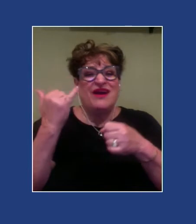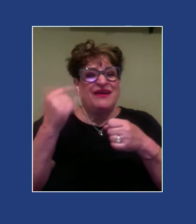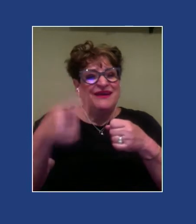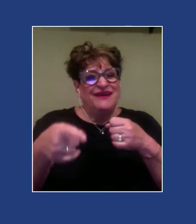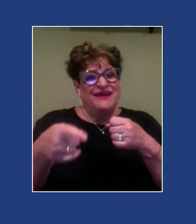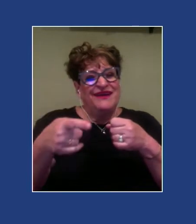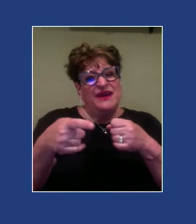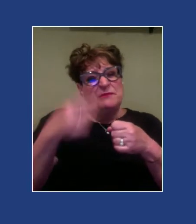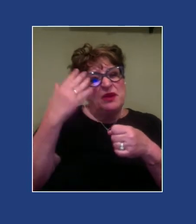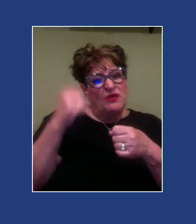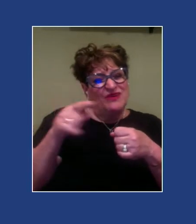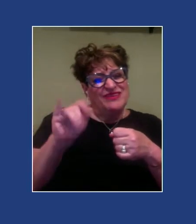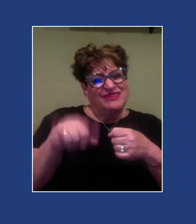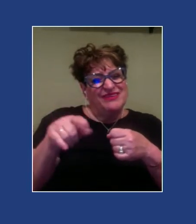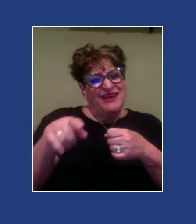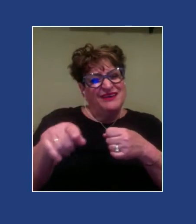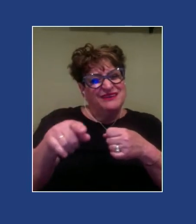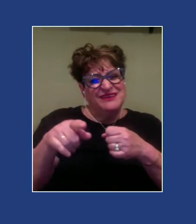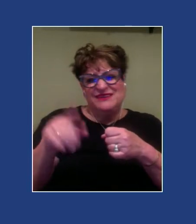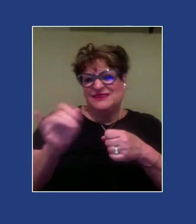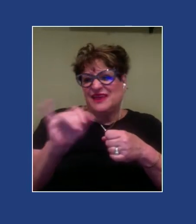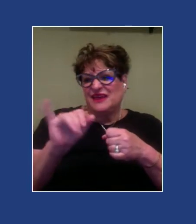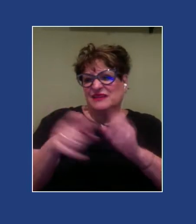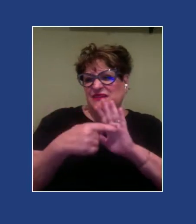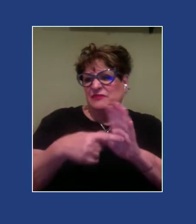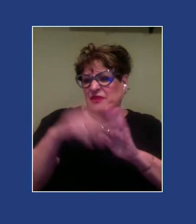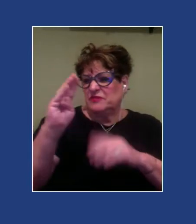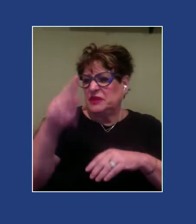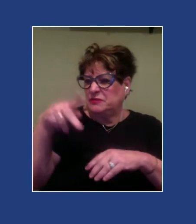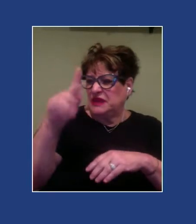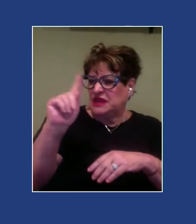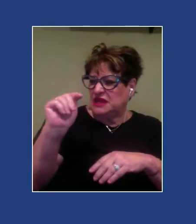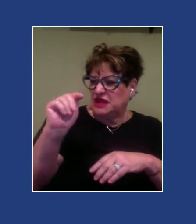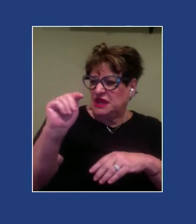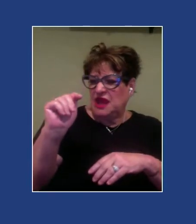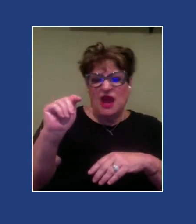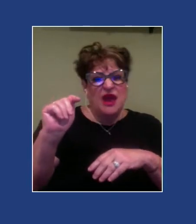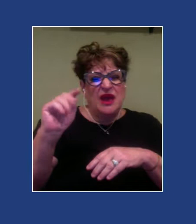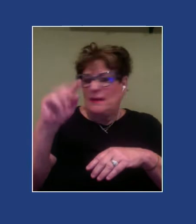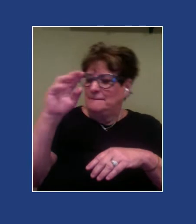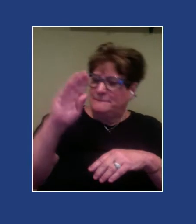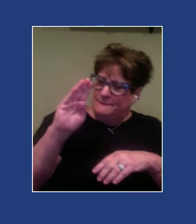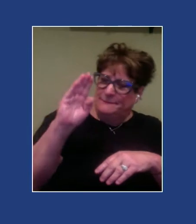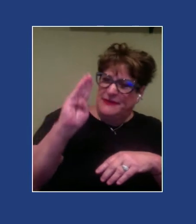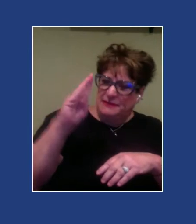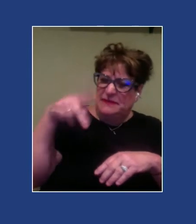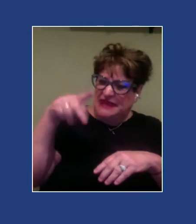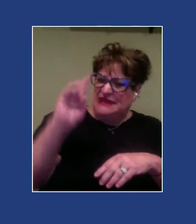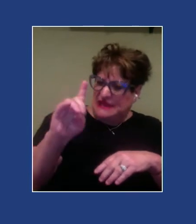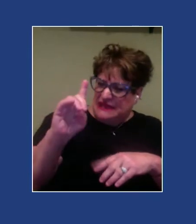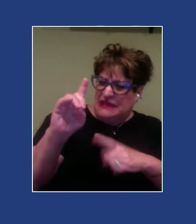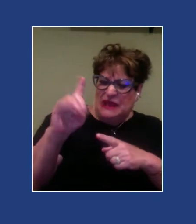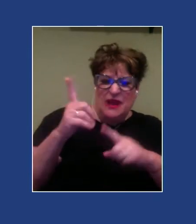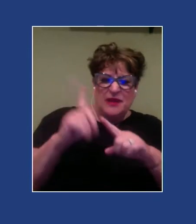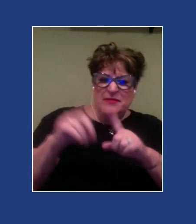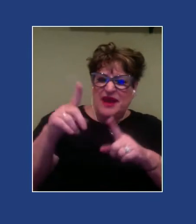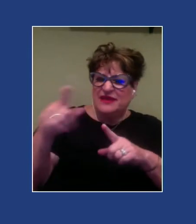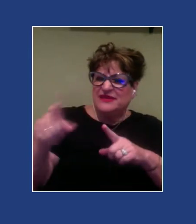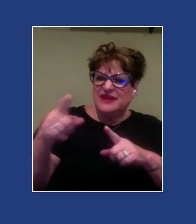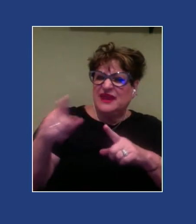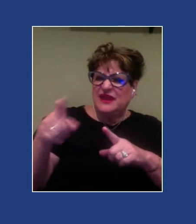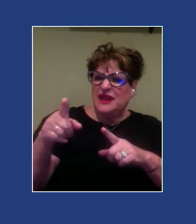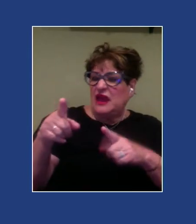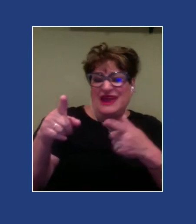has manifestations that resemble symptoms of borderline personality disorder, whether people meet full diagnostic criteria for borderline personality disorder or